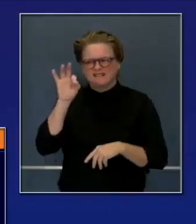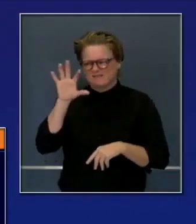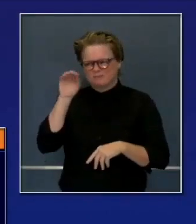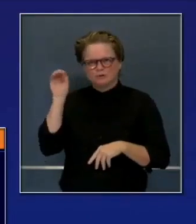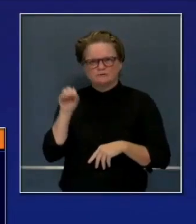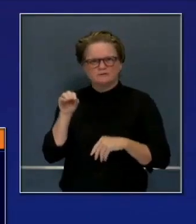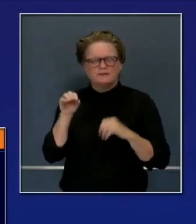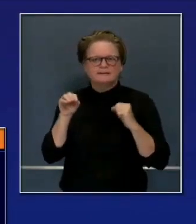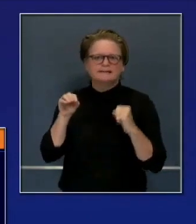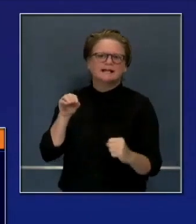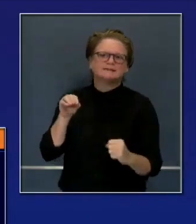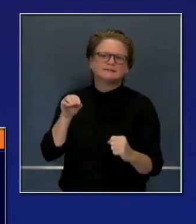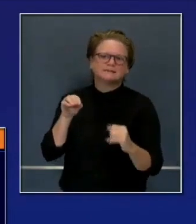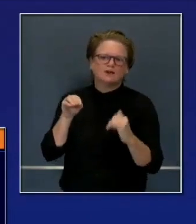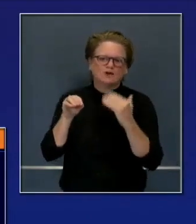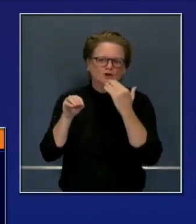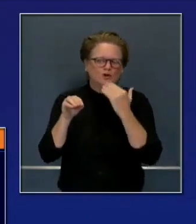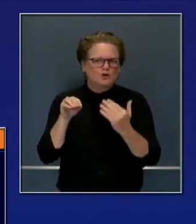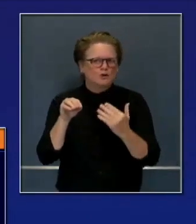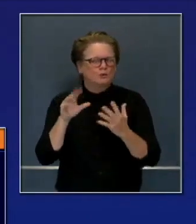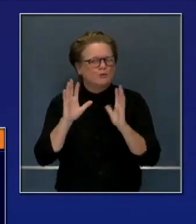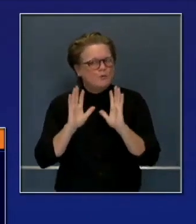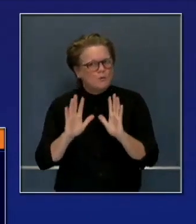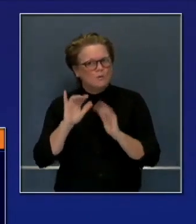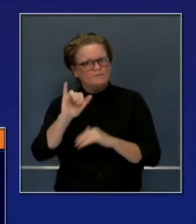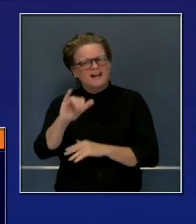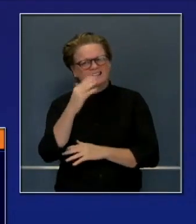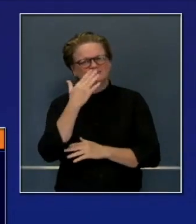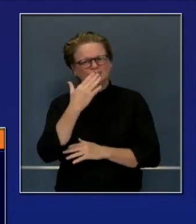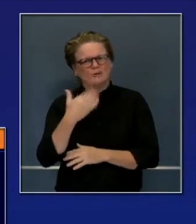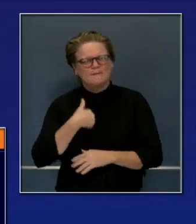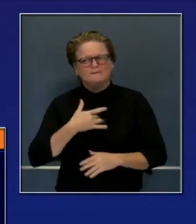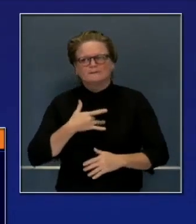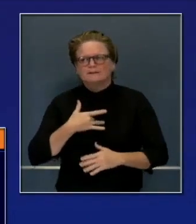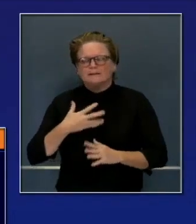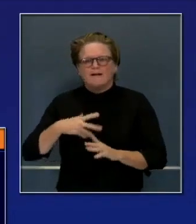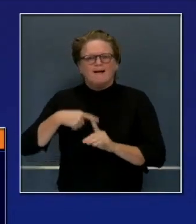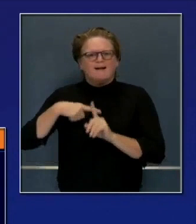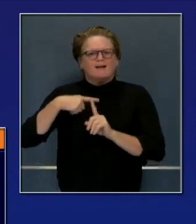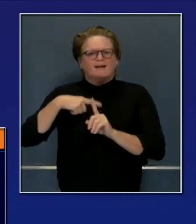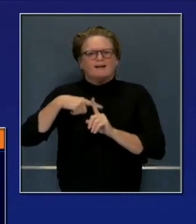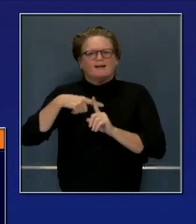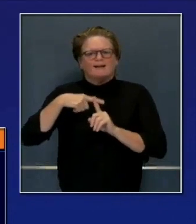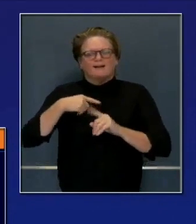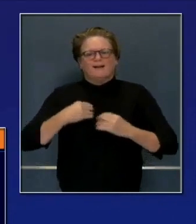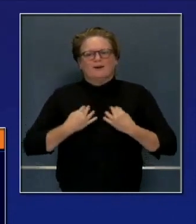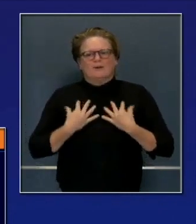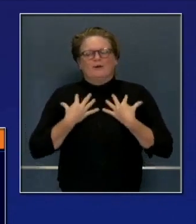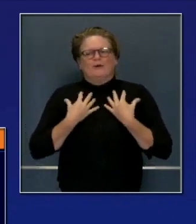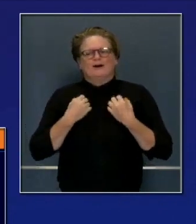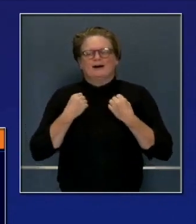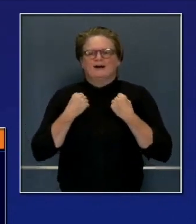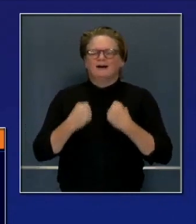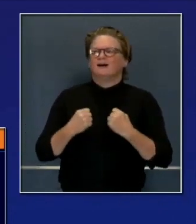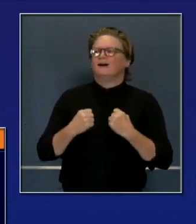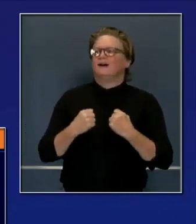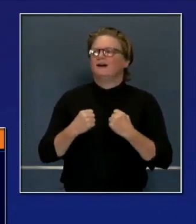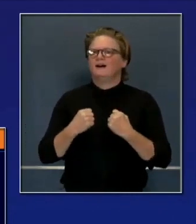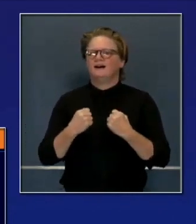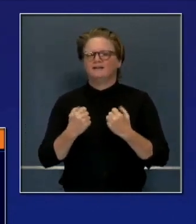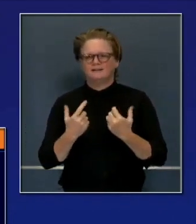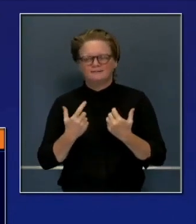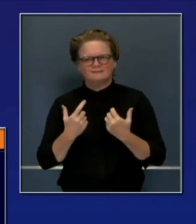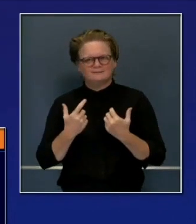positive developments and some encouraging signs in terms of the proverbial light at the end of